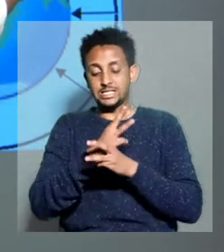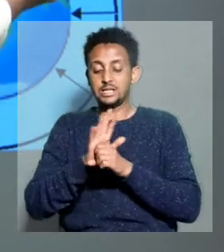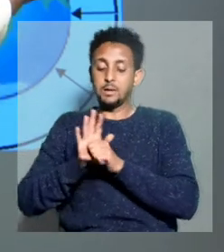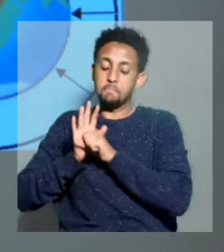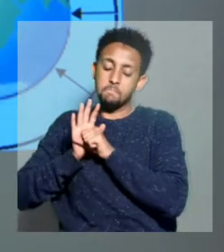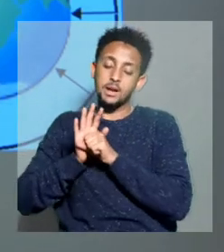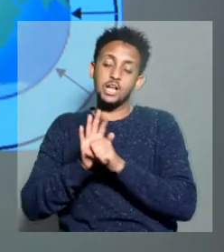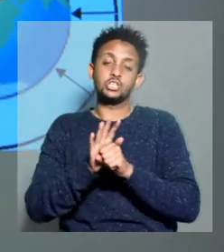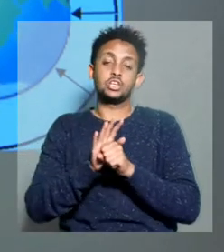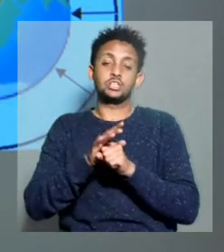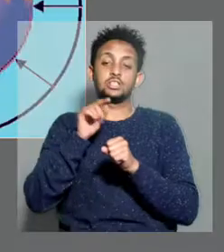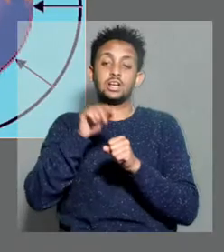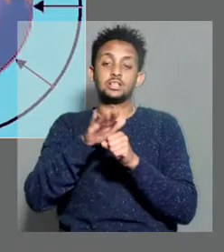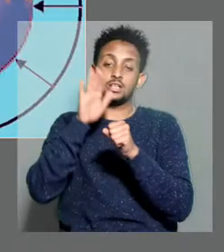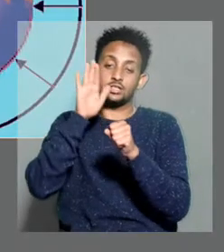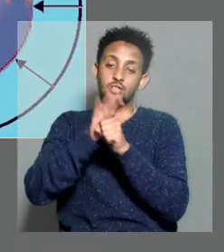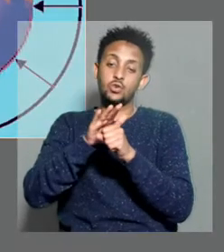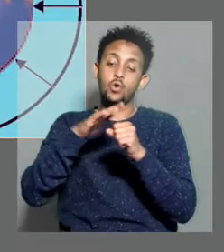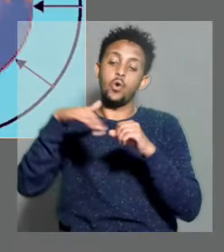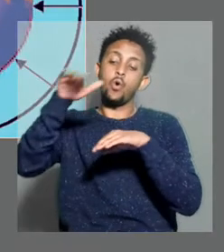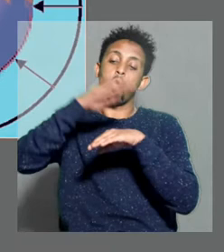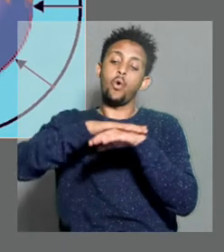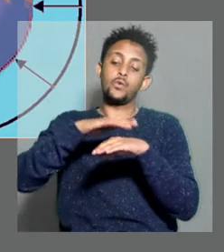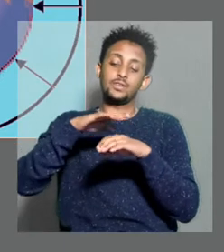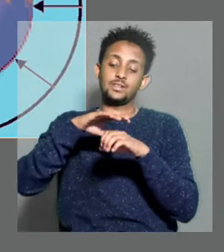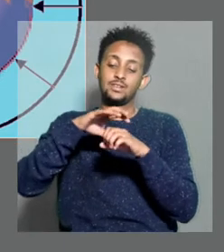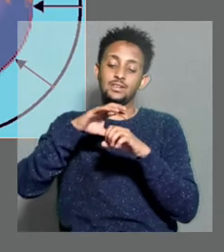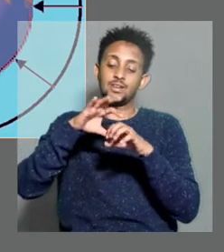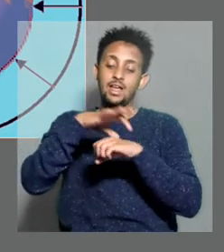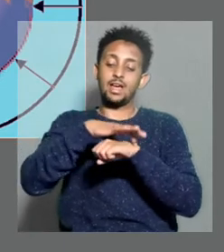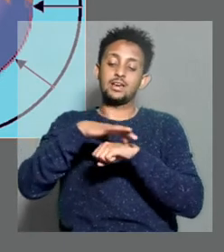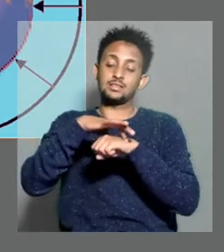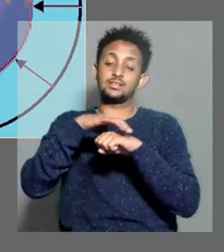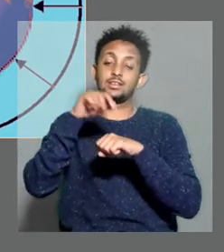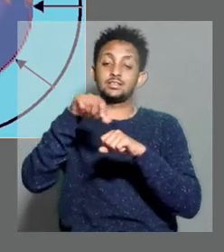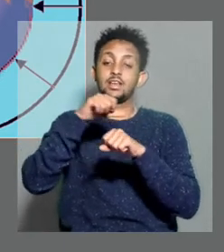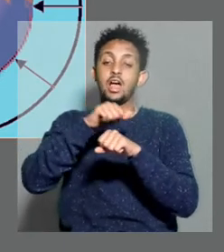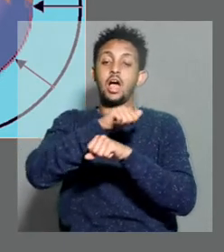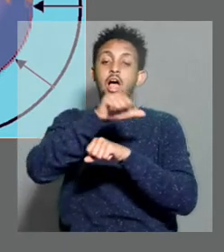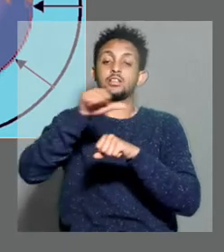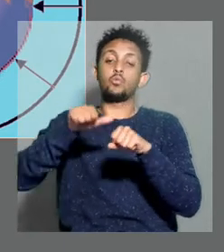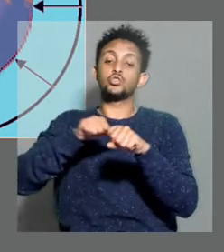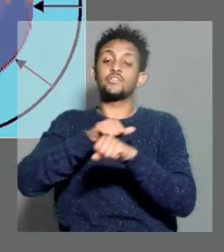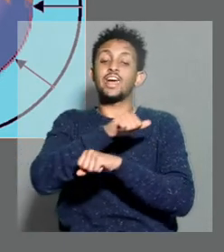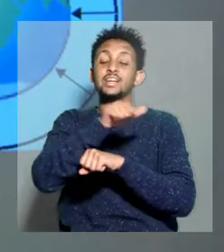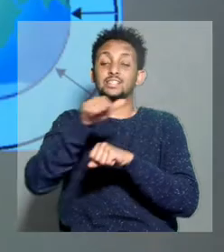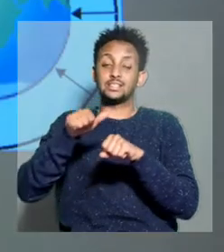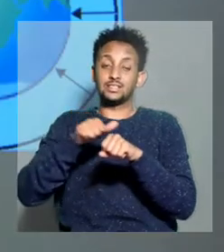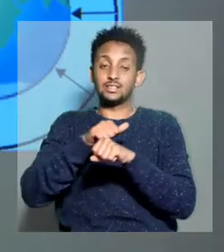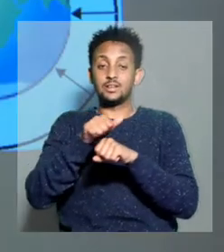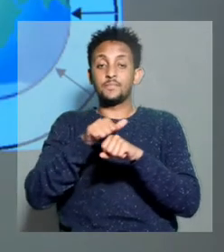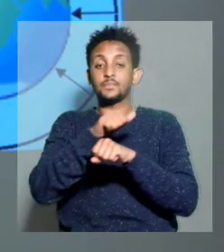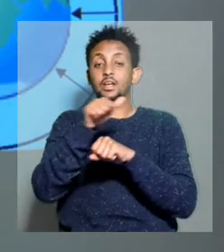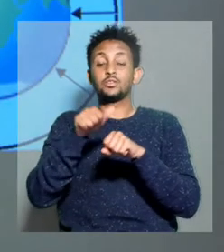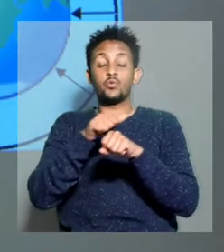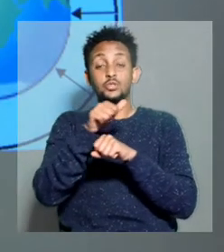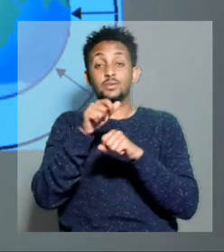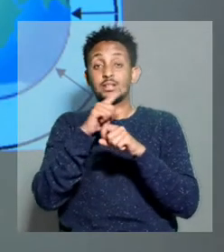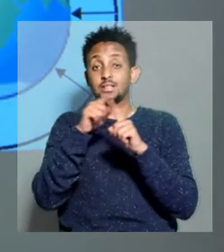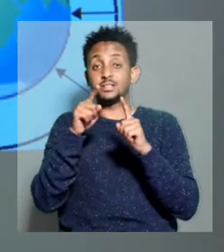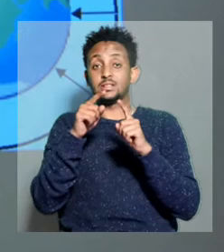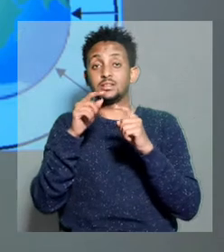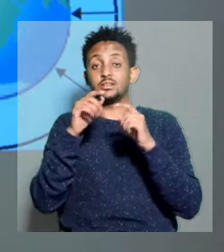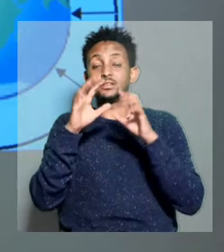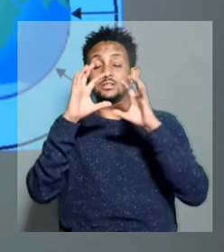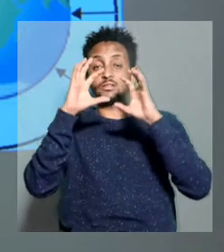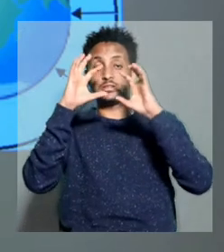pressure exerted on Earth due to the atmosphere. Okay, the atmosphere. The atmosphere is actually a